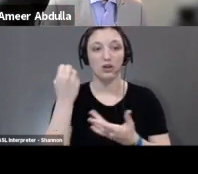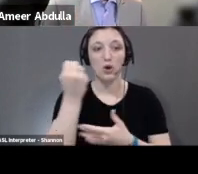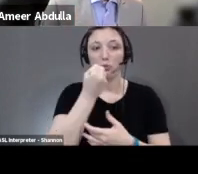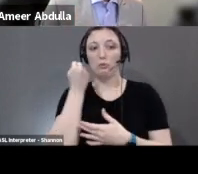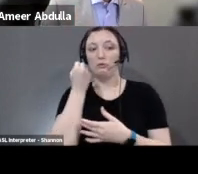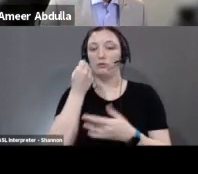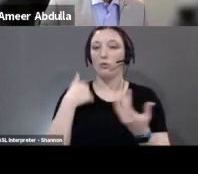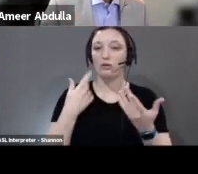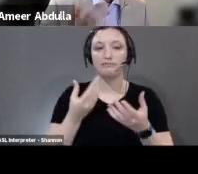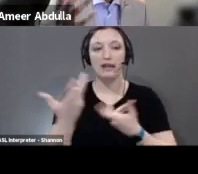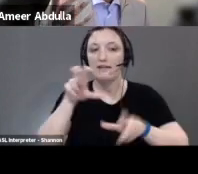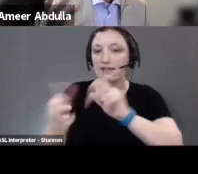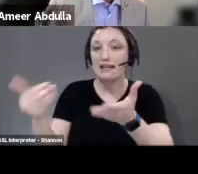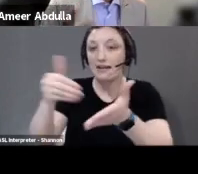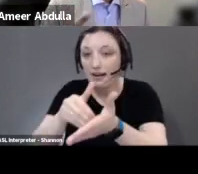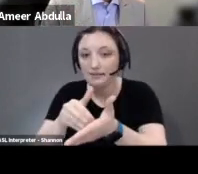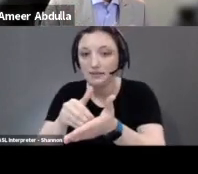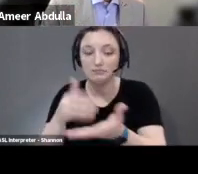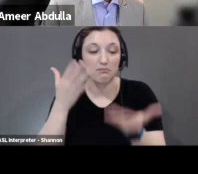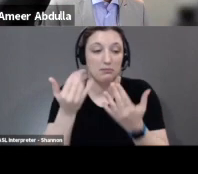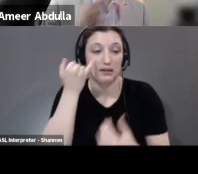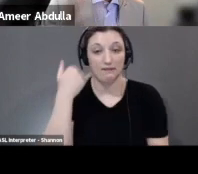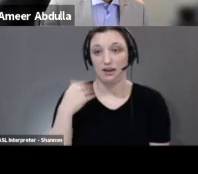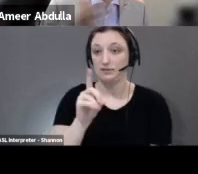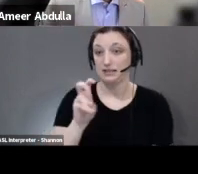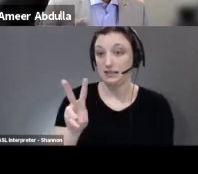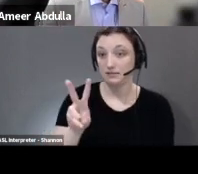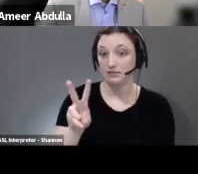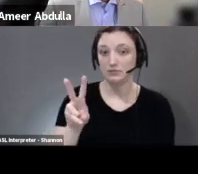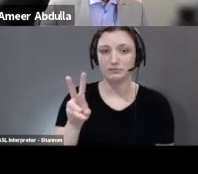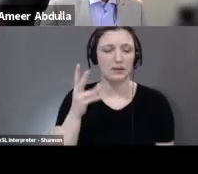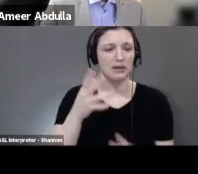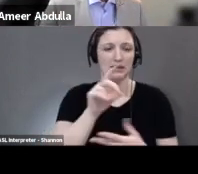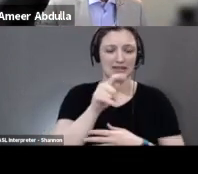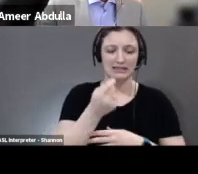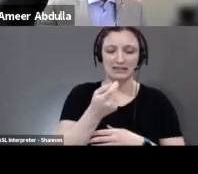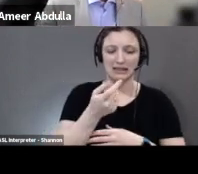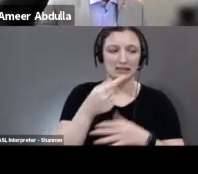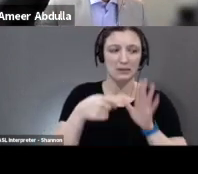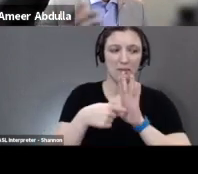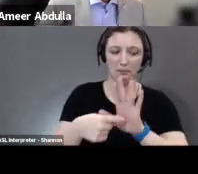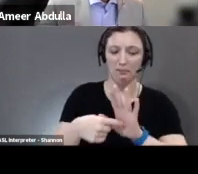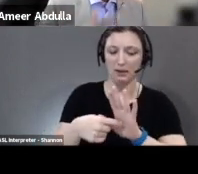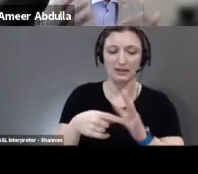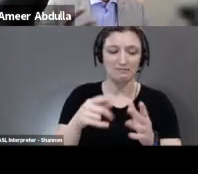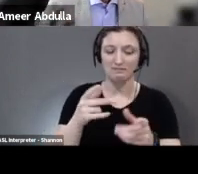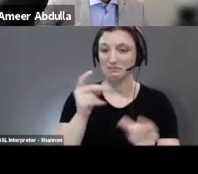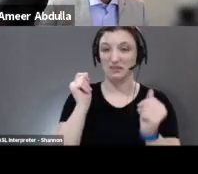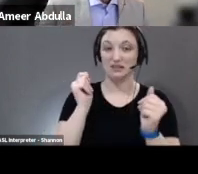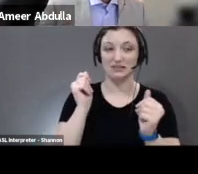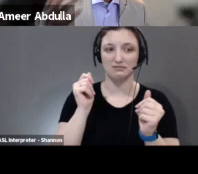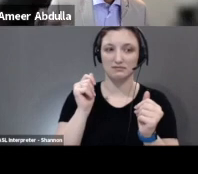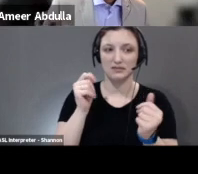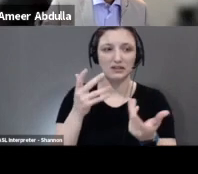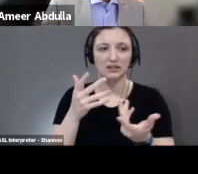company, there might be an ability to not pay tax on that right away, but to reinvest it in another vehicle. And also if you have another structure,